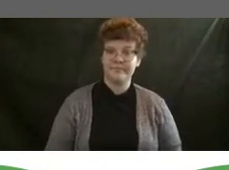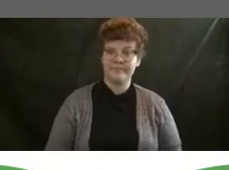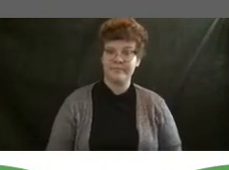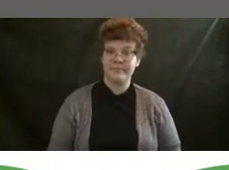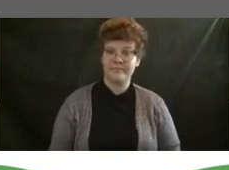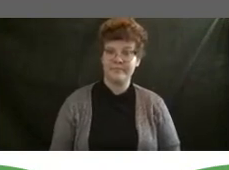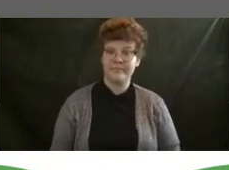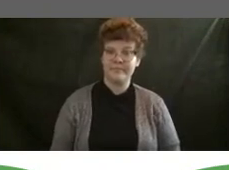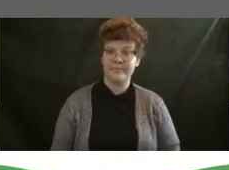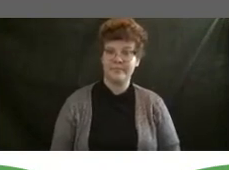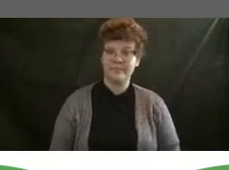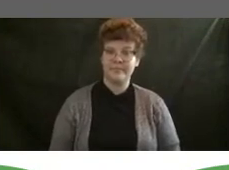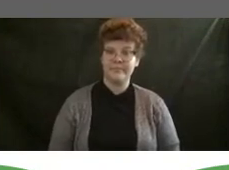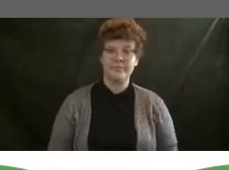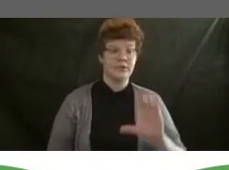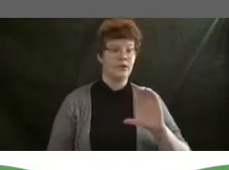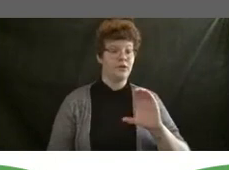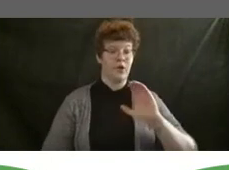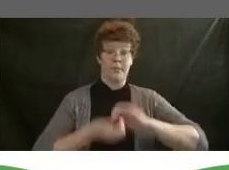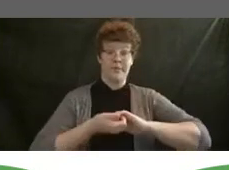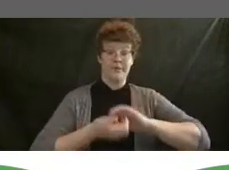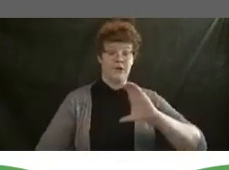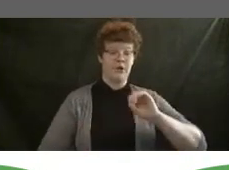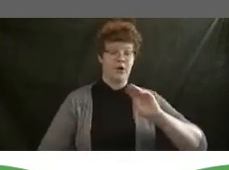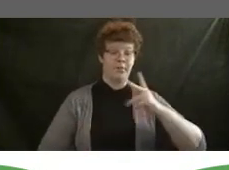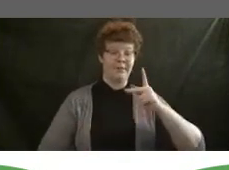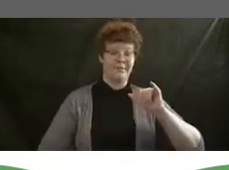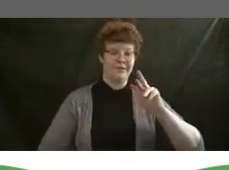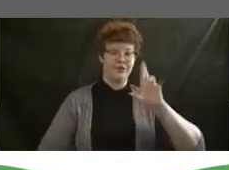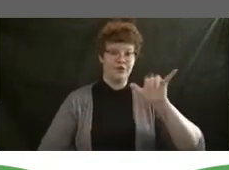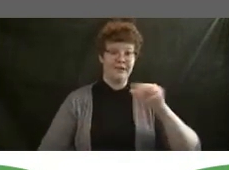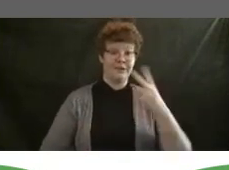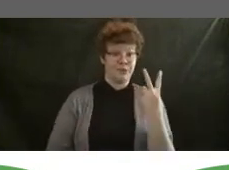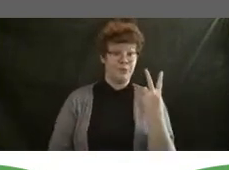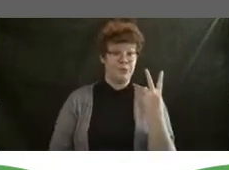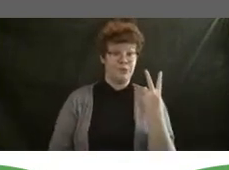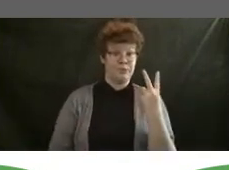Right here. Do they want complementary to? I think so.